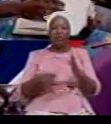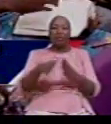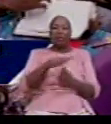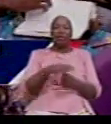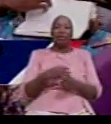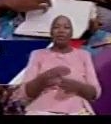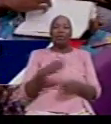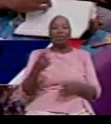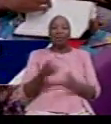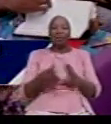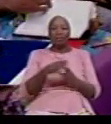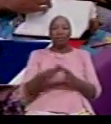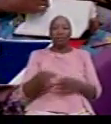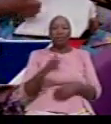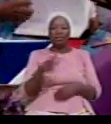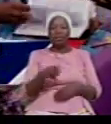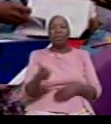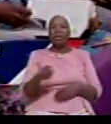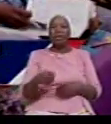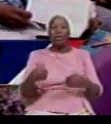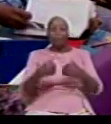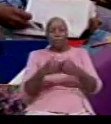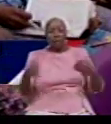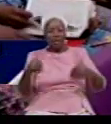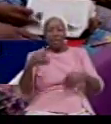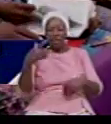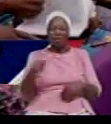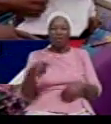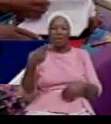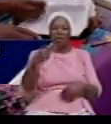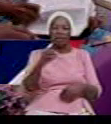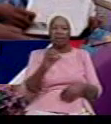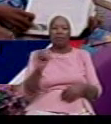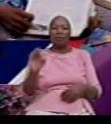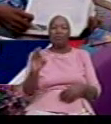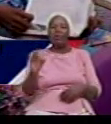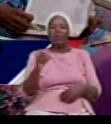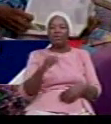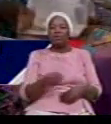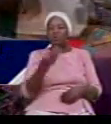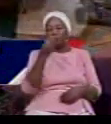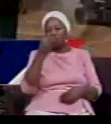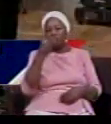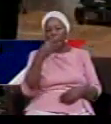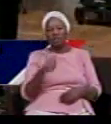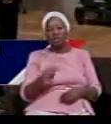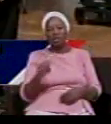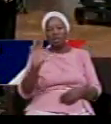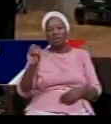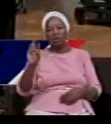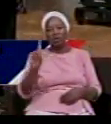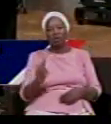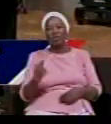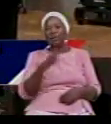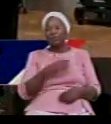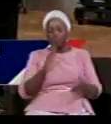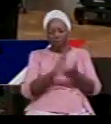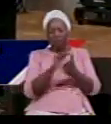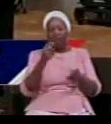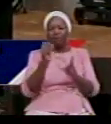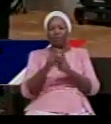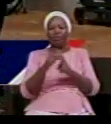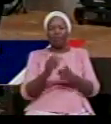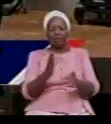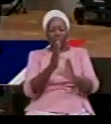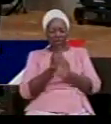my people, patch the hoof. Chew the cord, take the word, believe the word, receive the word,